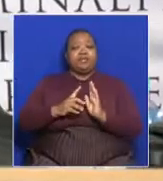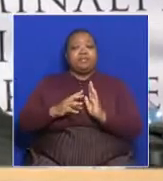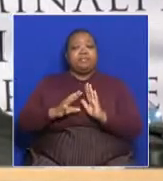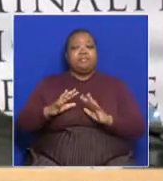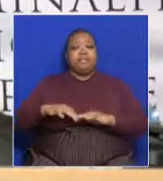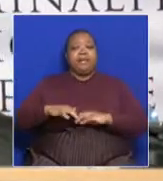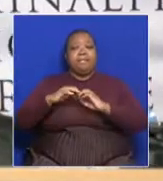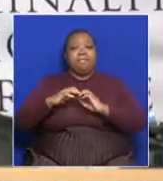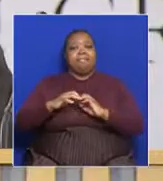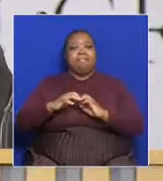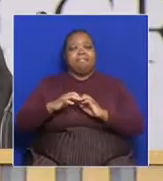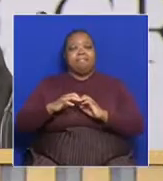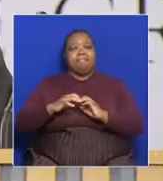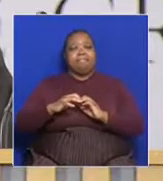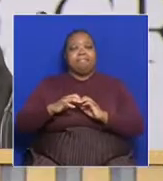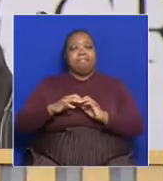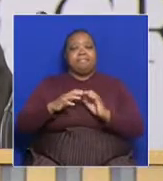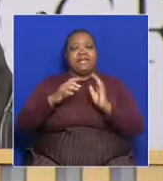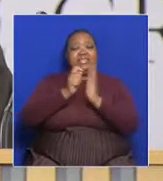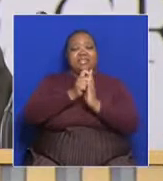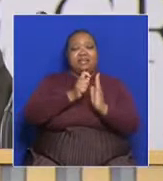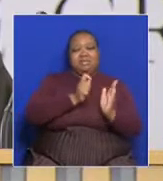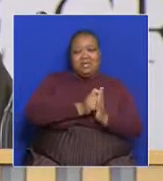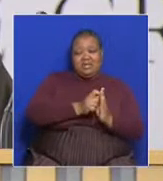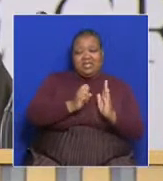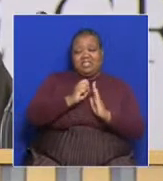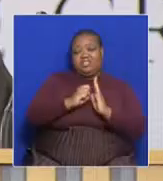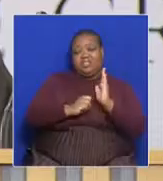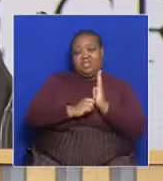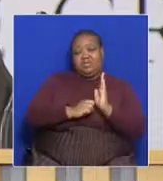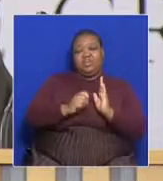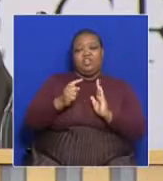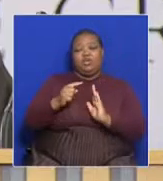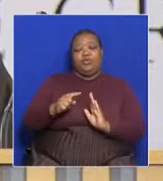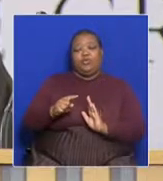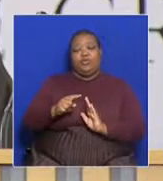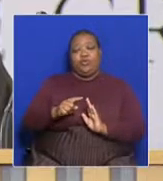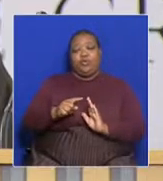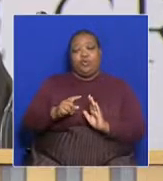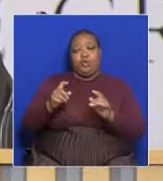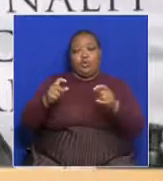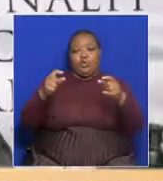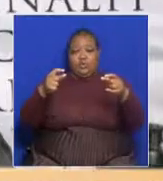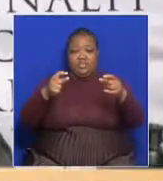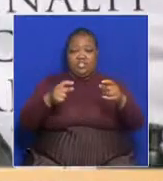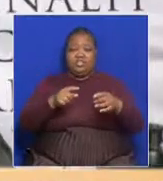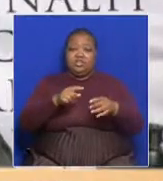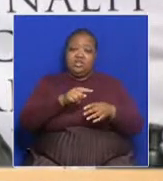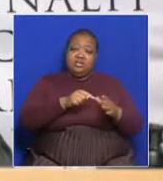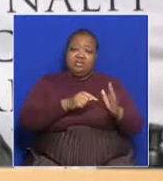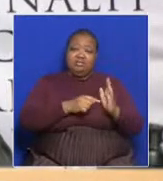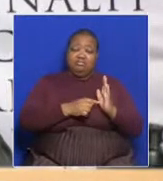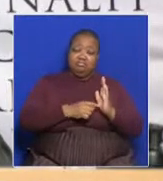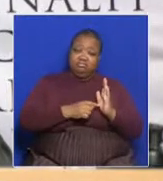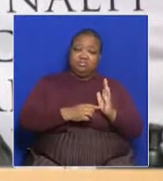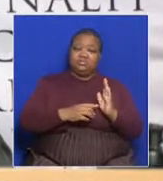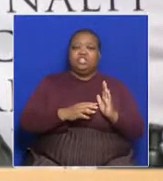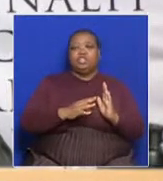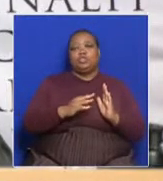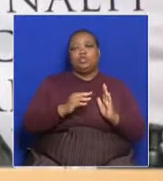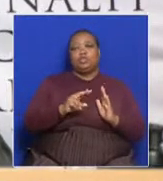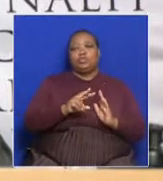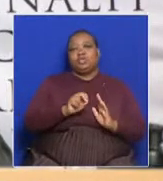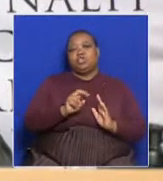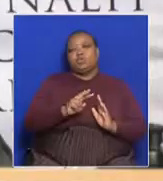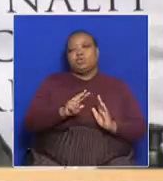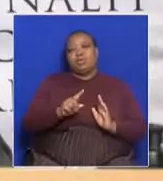in 2021. No, it was. I think the Chair was under a wrong impression that when he said it's in your favor because it was created as far back as 2021. That's